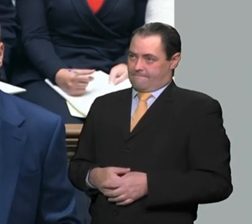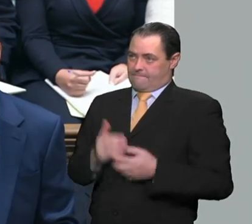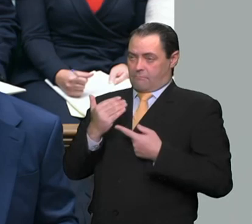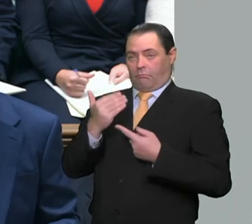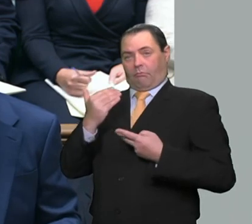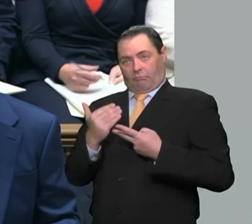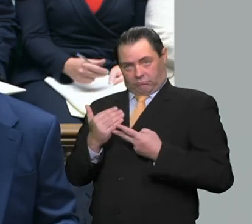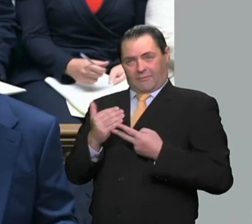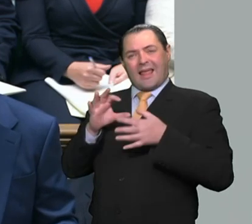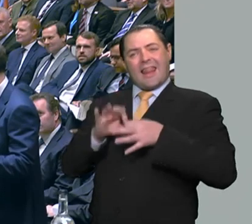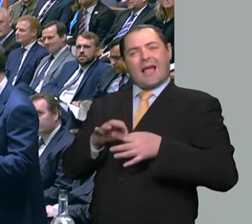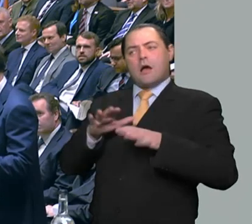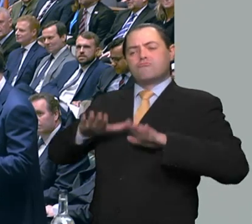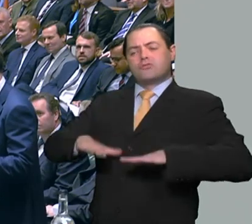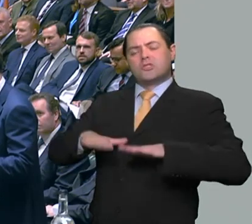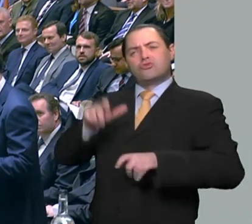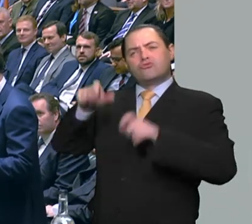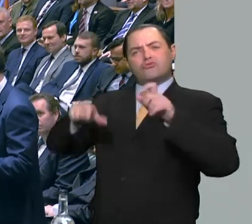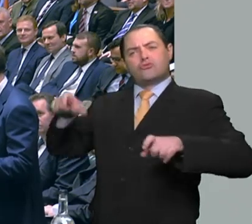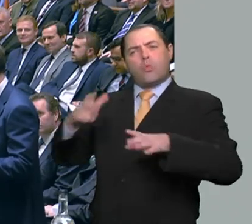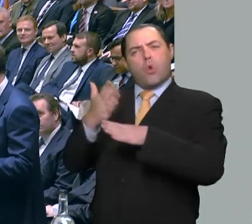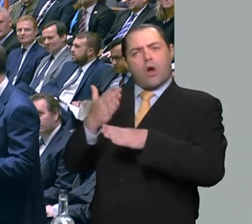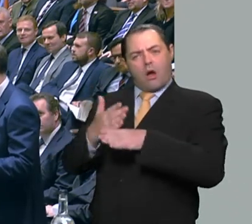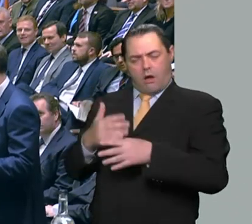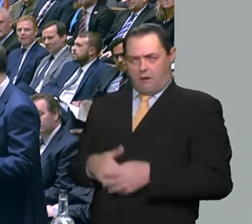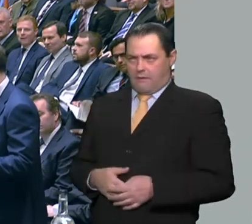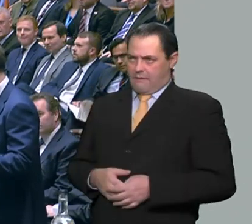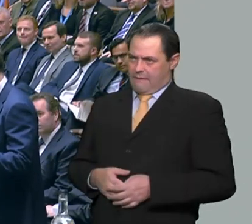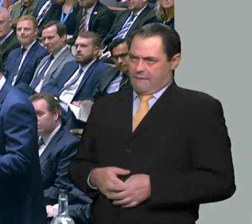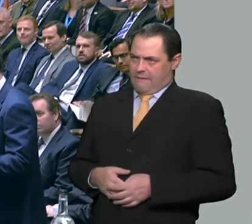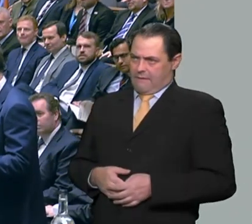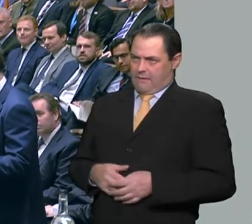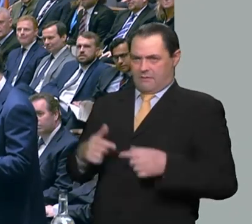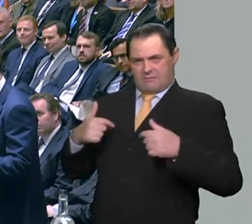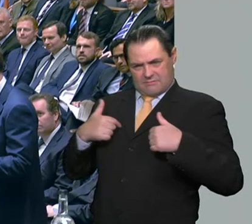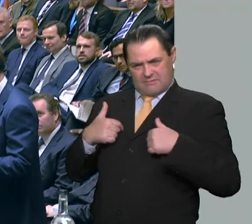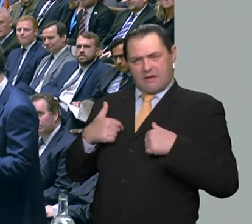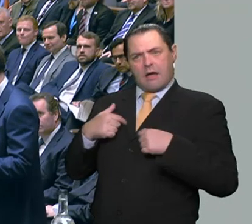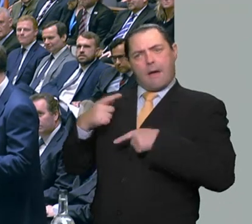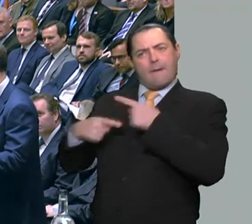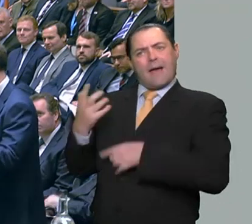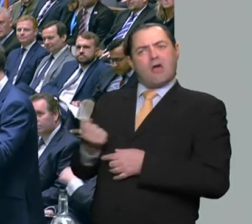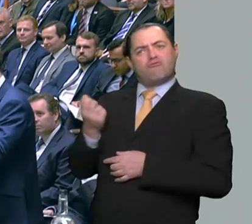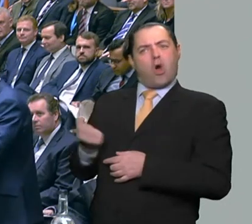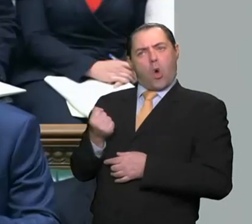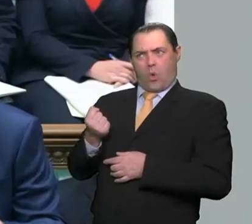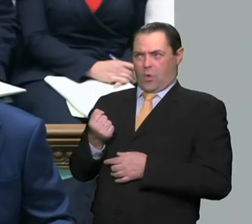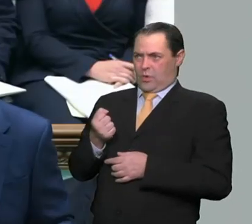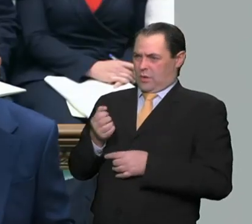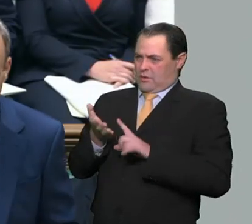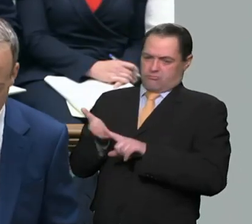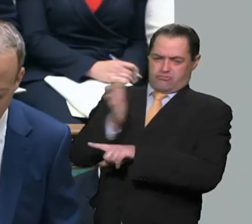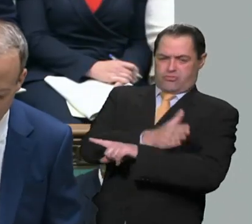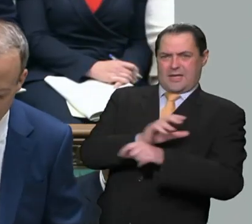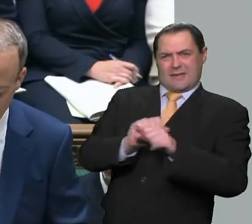When it comes to British workers, can I just say to her that we've got payroll employment back to levels we saw before the